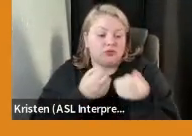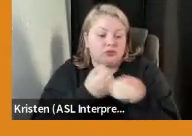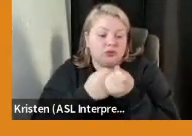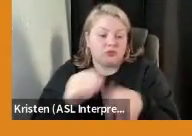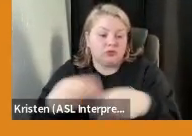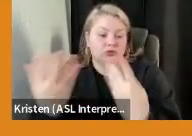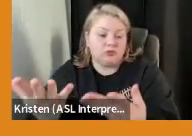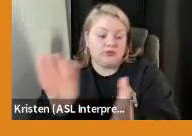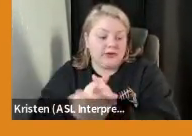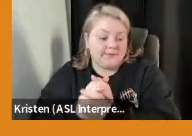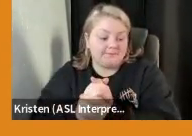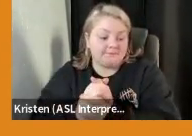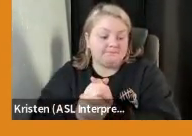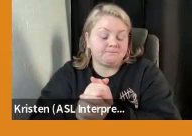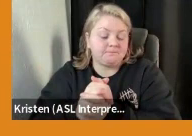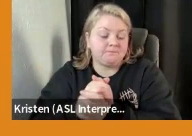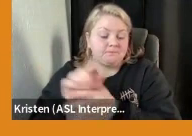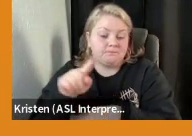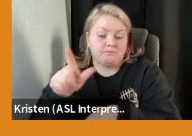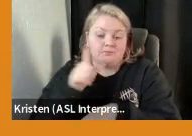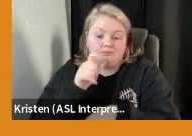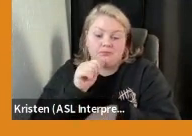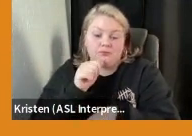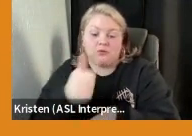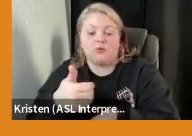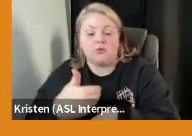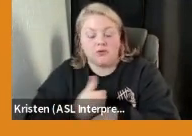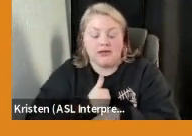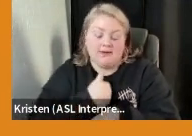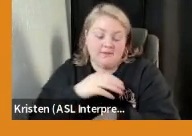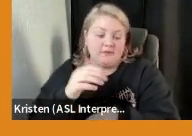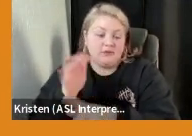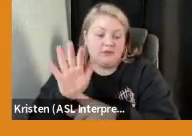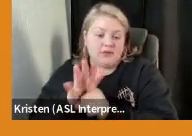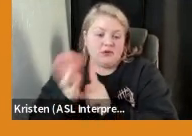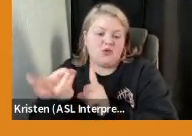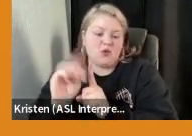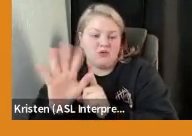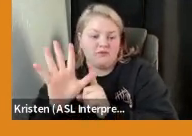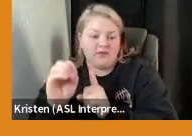organizations, you know, that don't have their own 501c3 status.